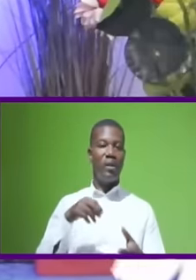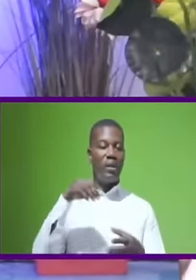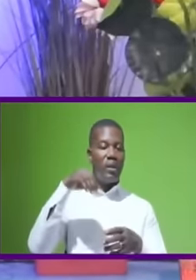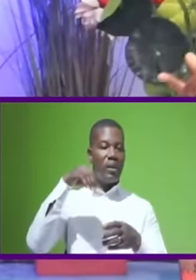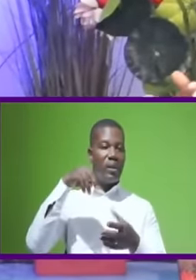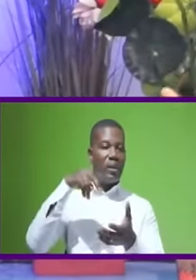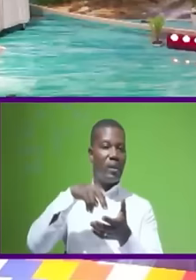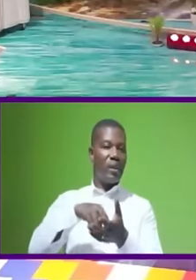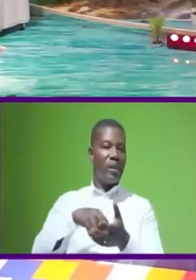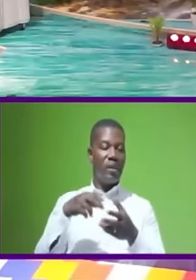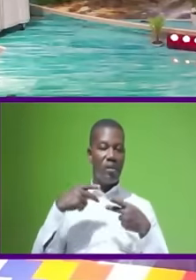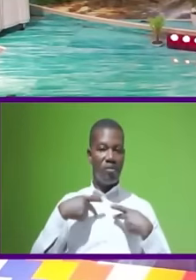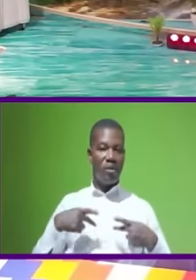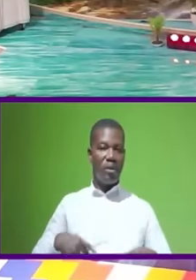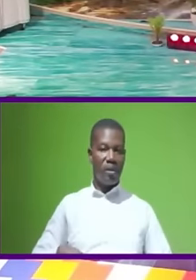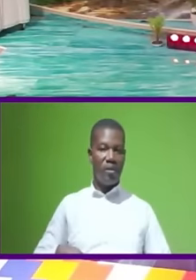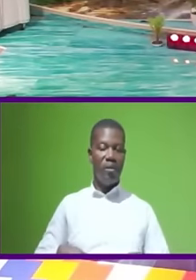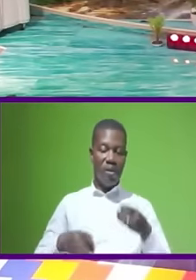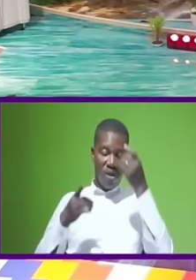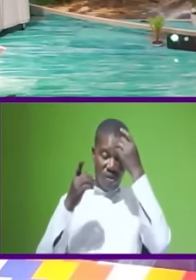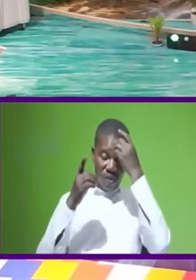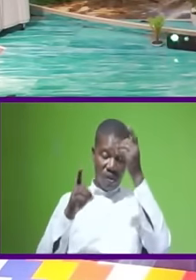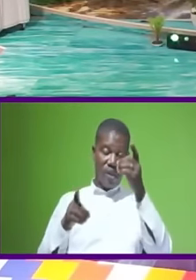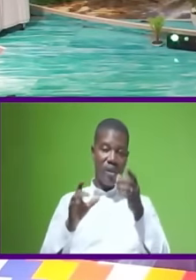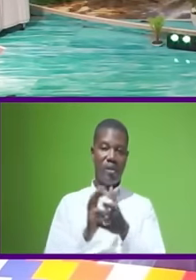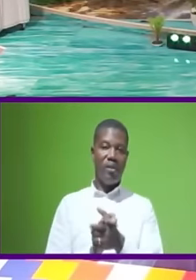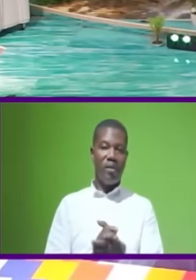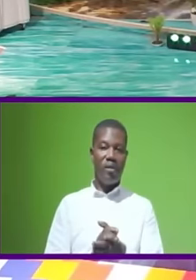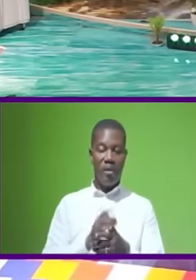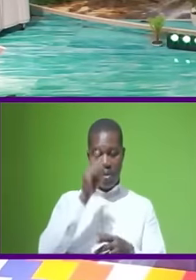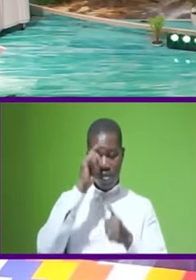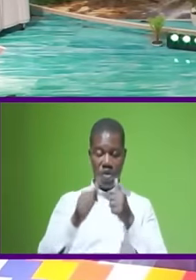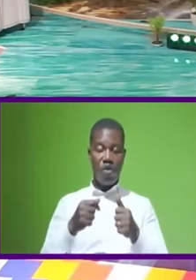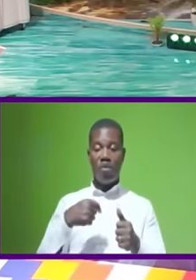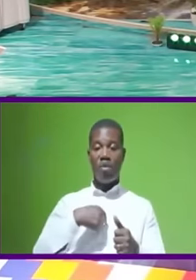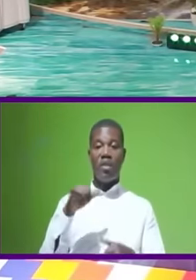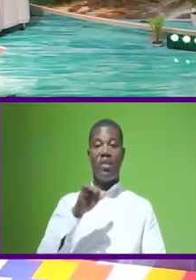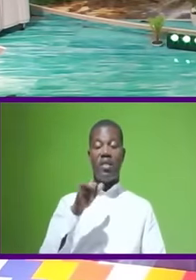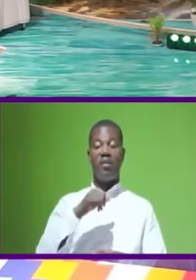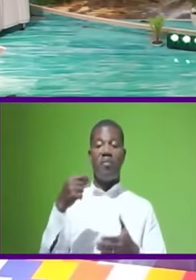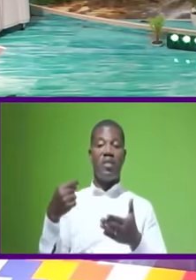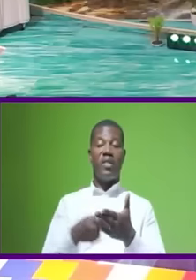Anka me fa me ho adwe. If you say me so me ya gan na neba.